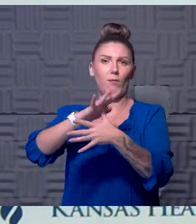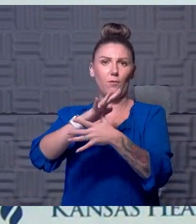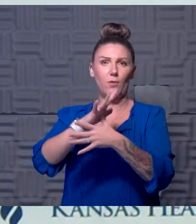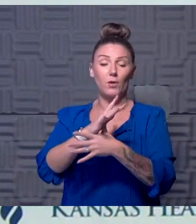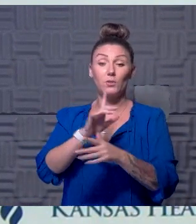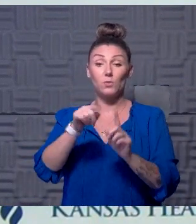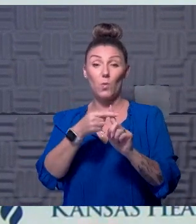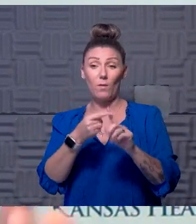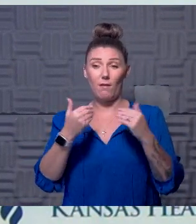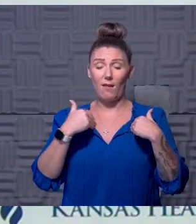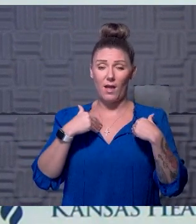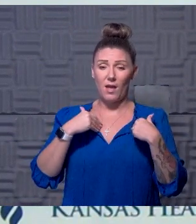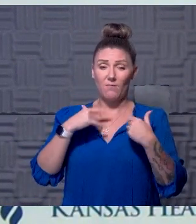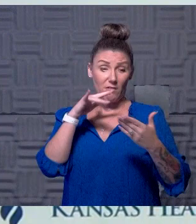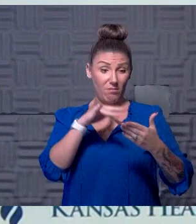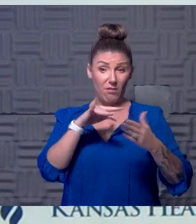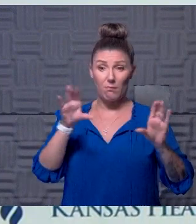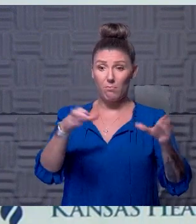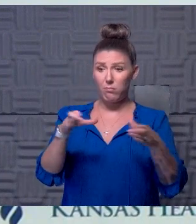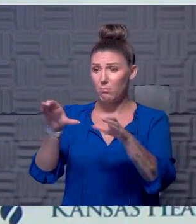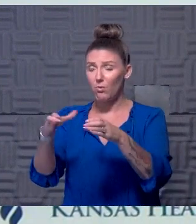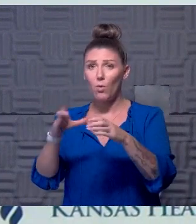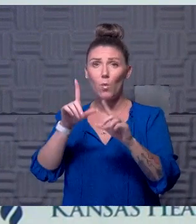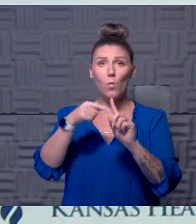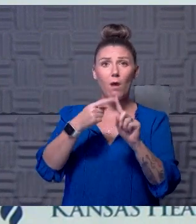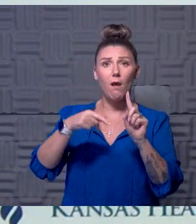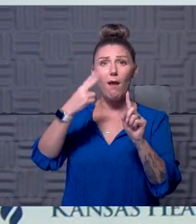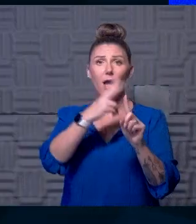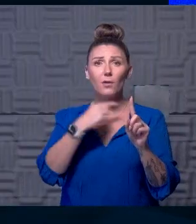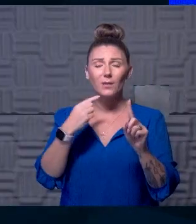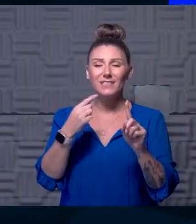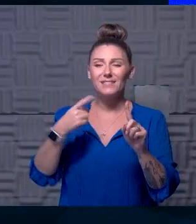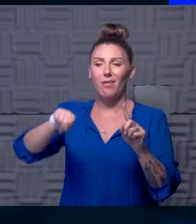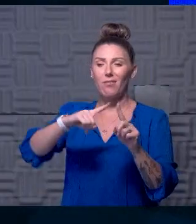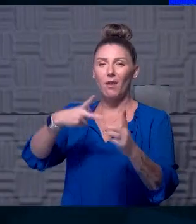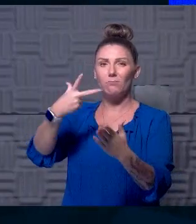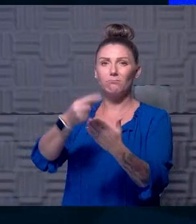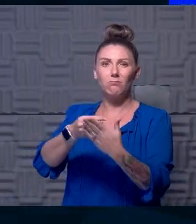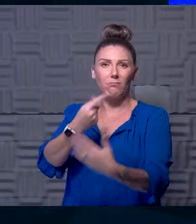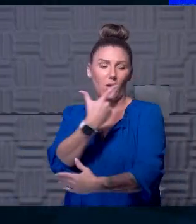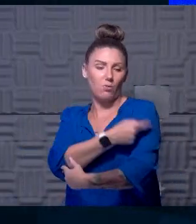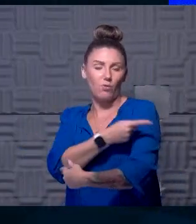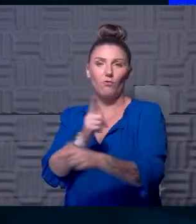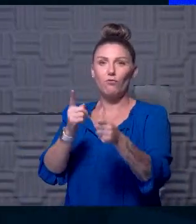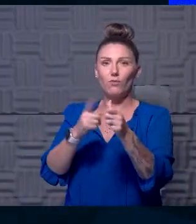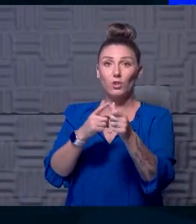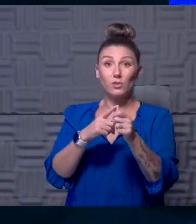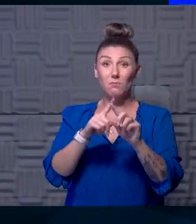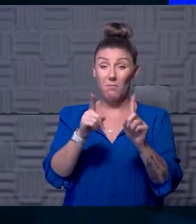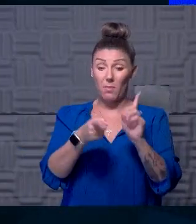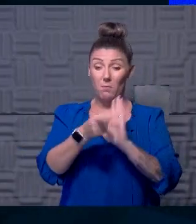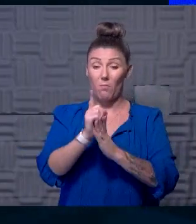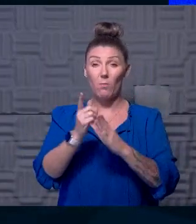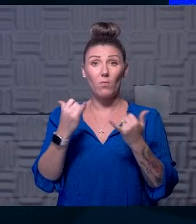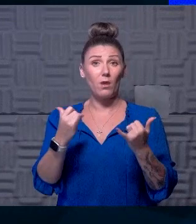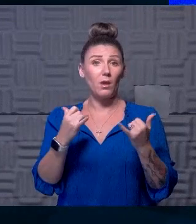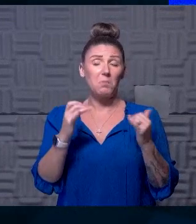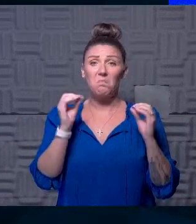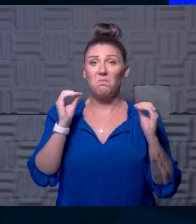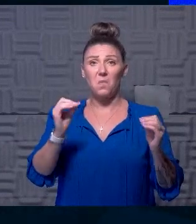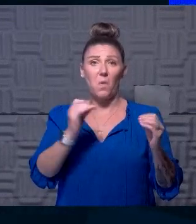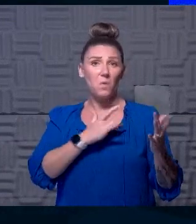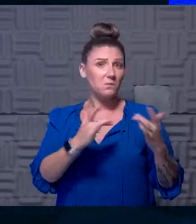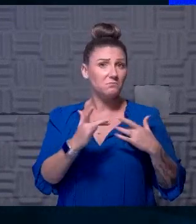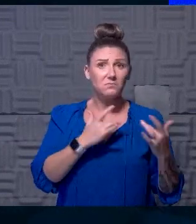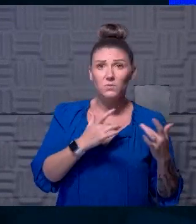to who's high risk. So when the vaccine is available, we can immunize them first. But at the moment, I don't know of any concern about obesity